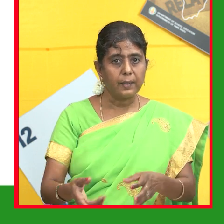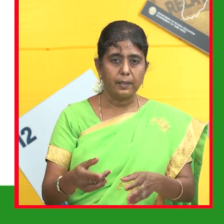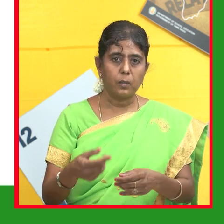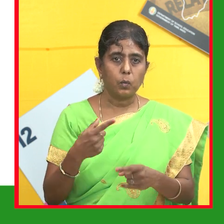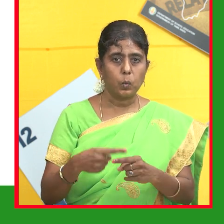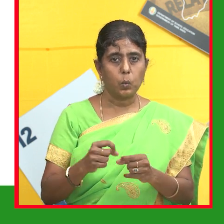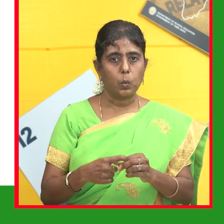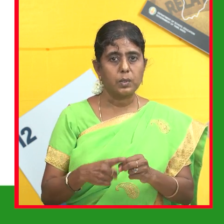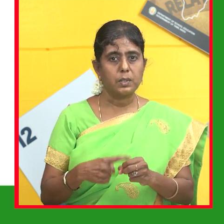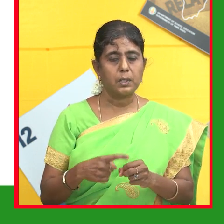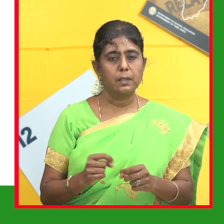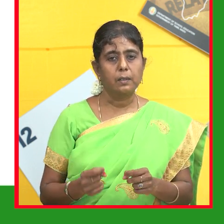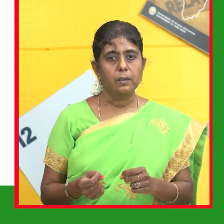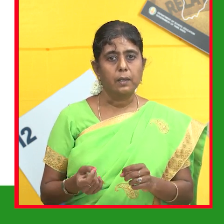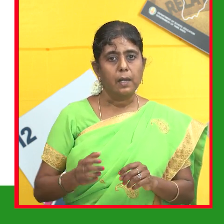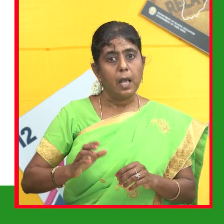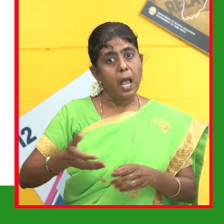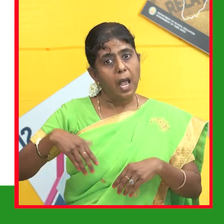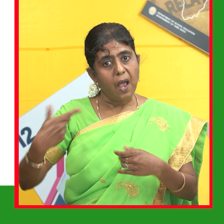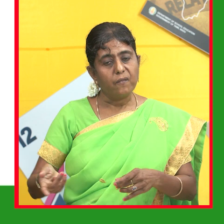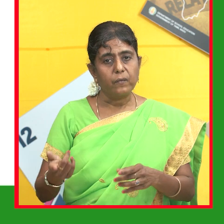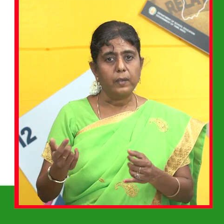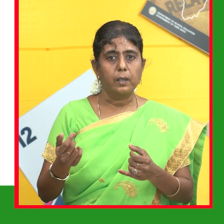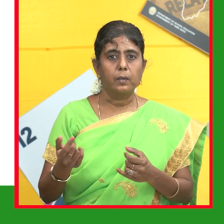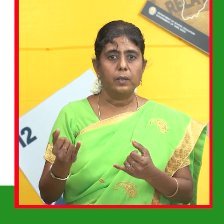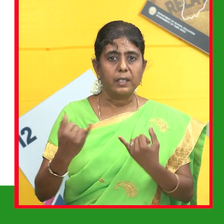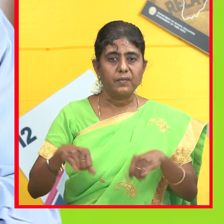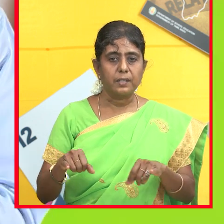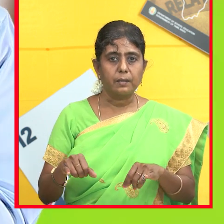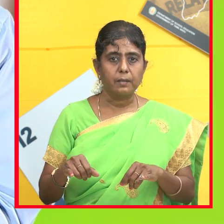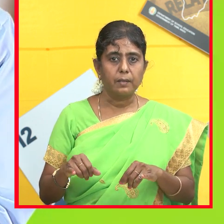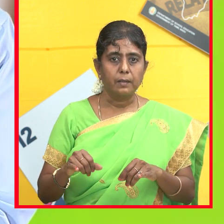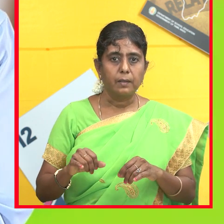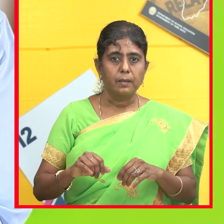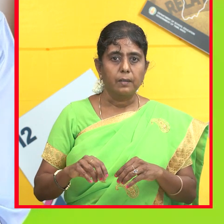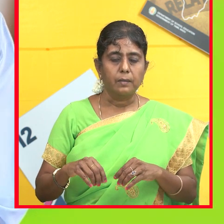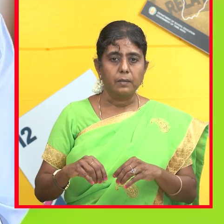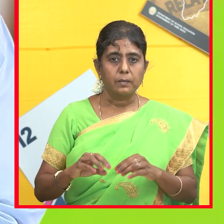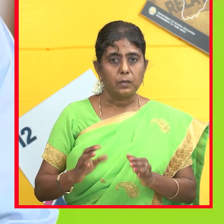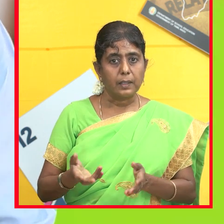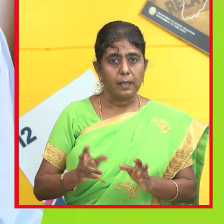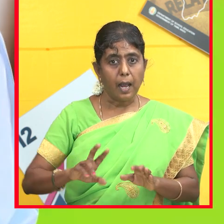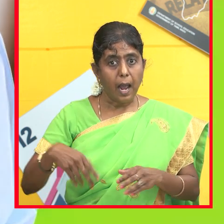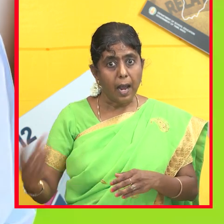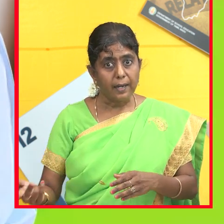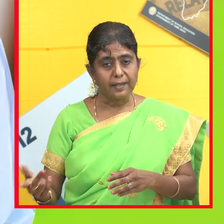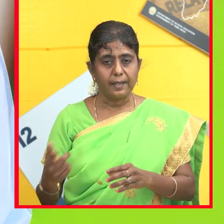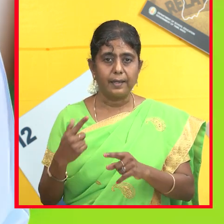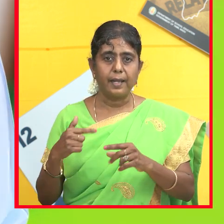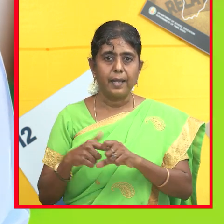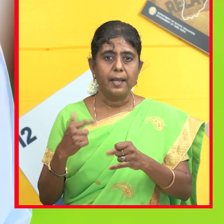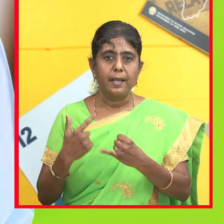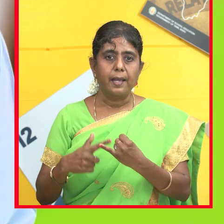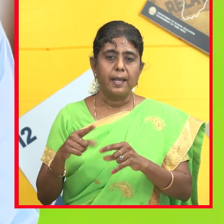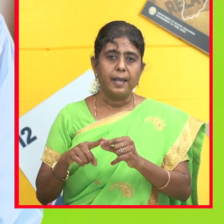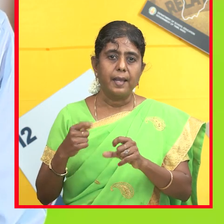question. After doing the division, we should get another expression. That